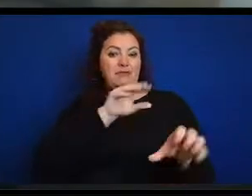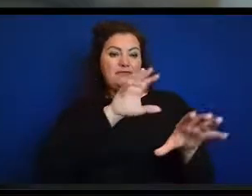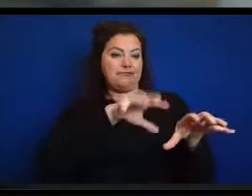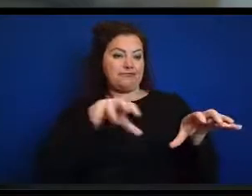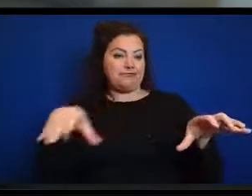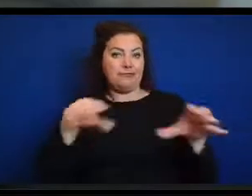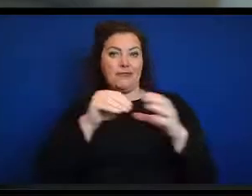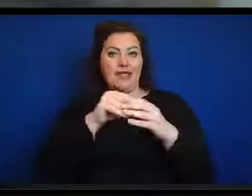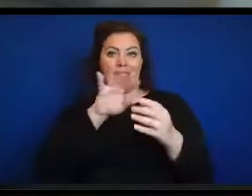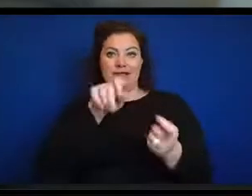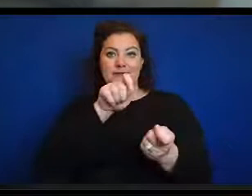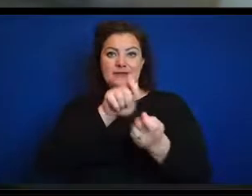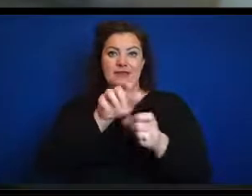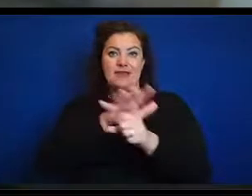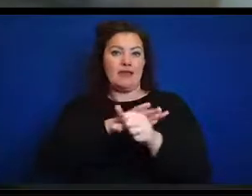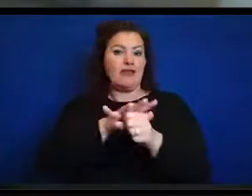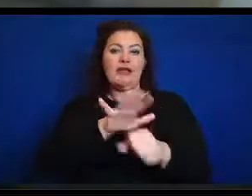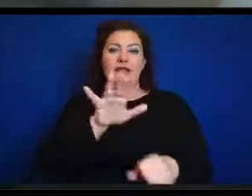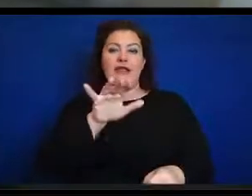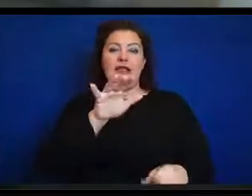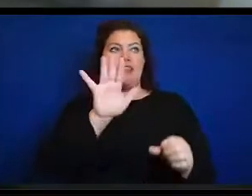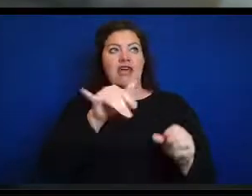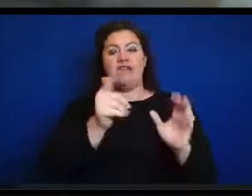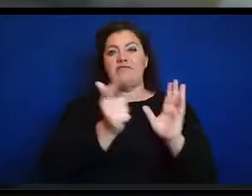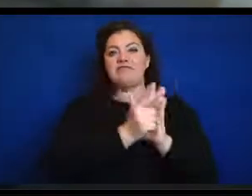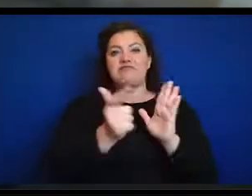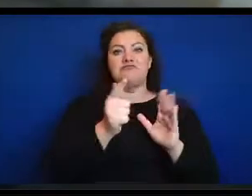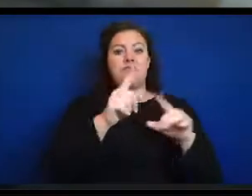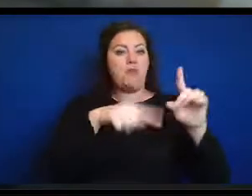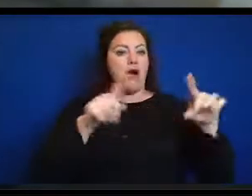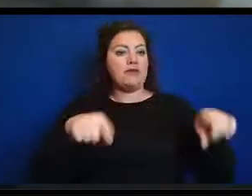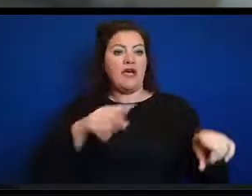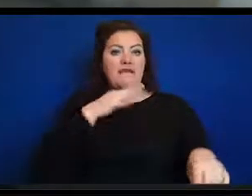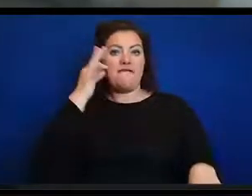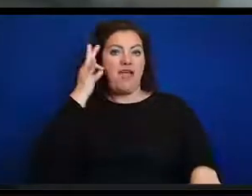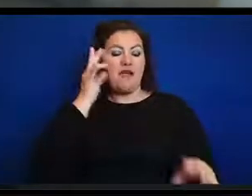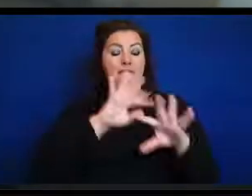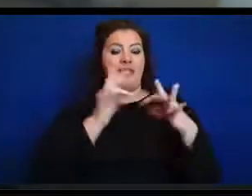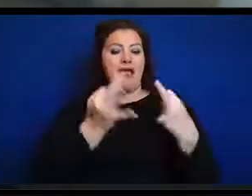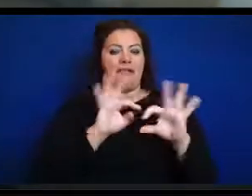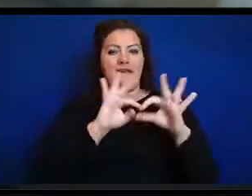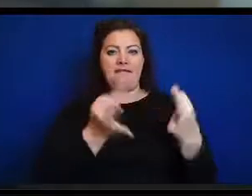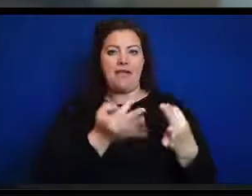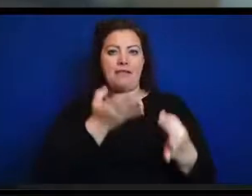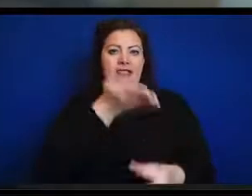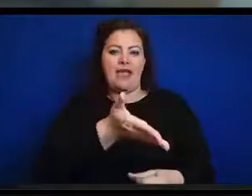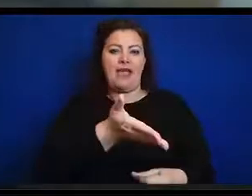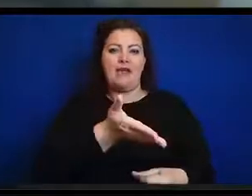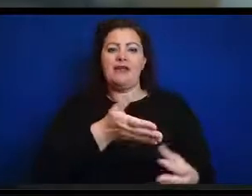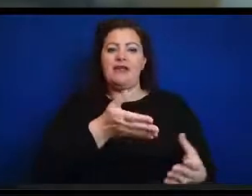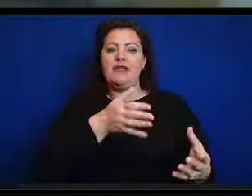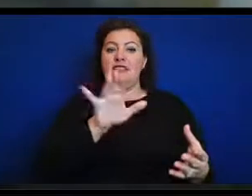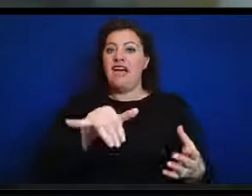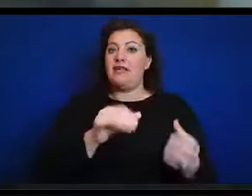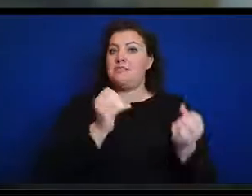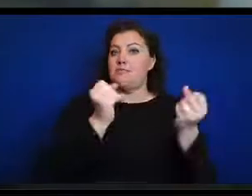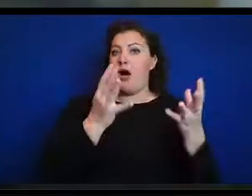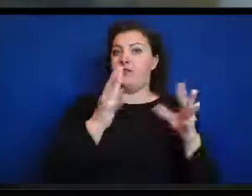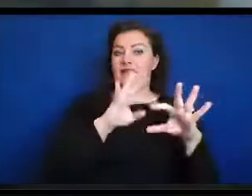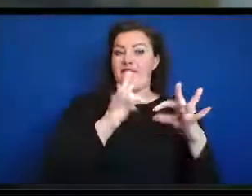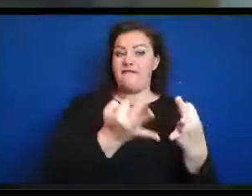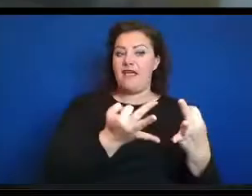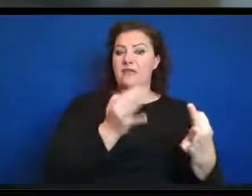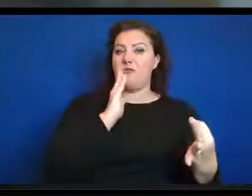allow certain multifamily housing to come up, which would be beneficial to seniors. And as I said, even the